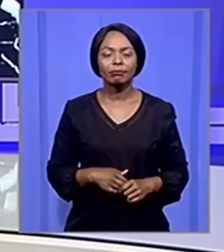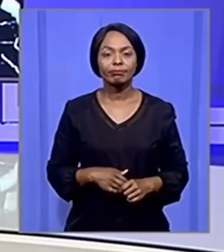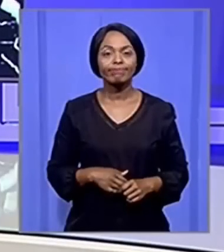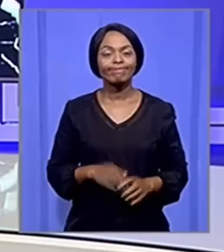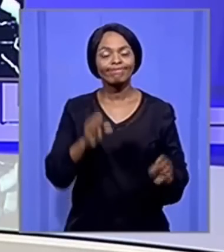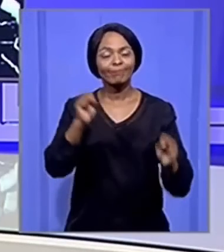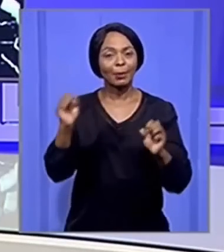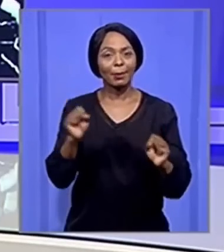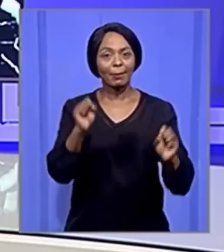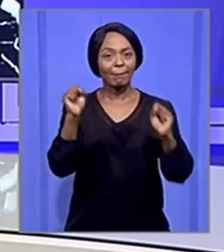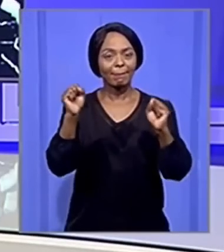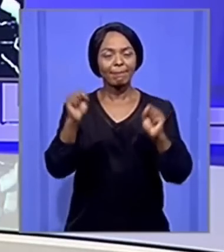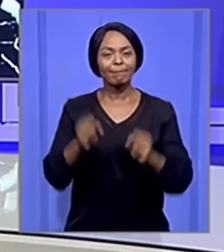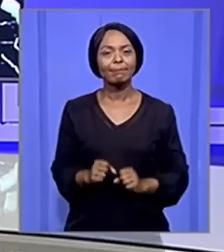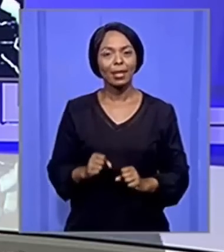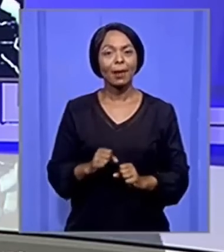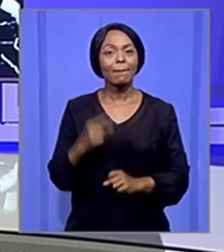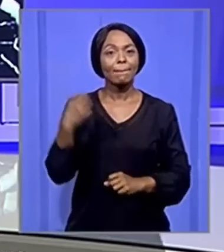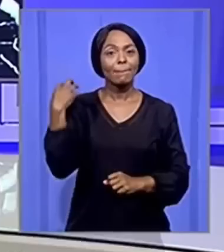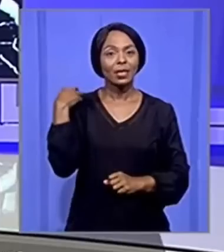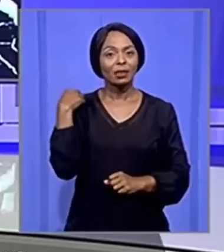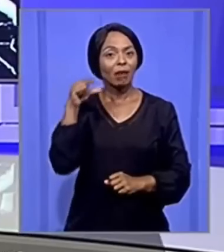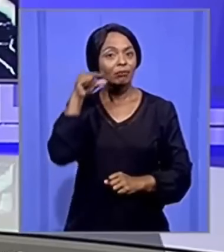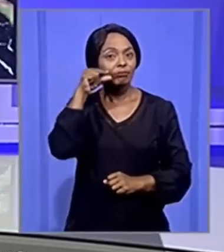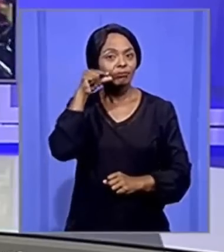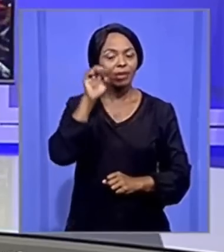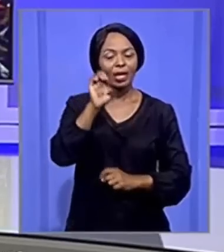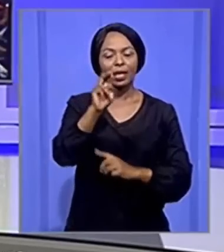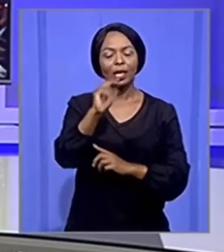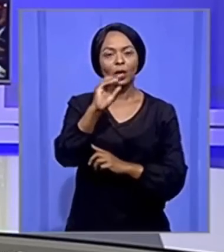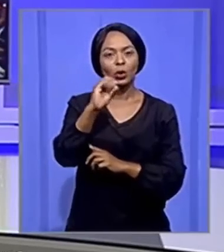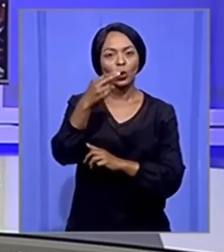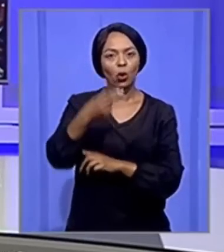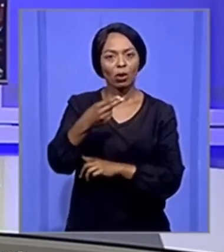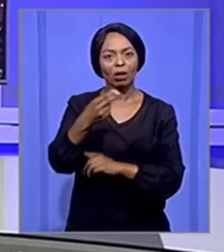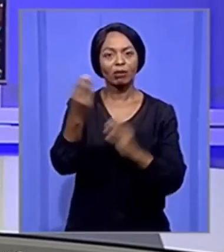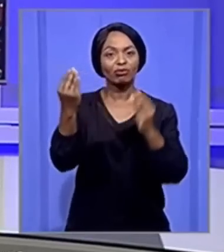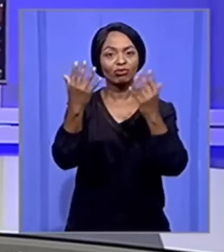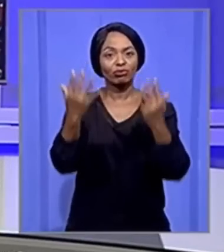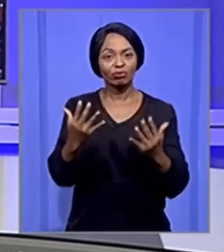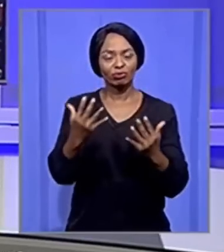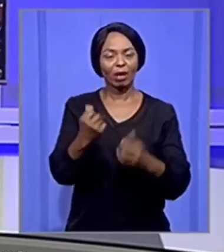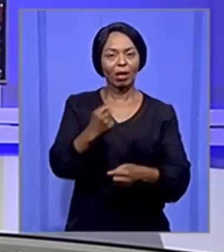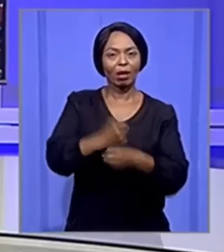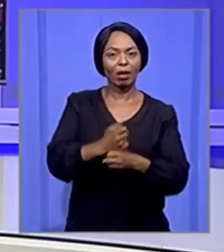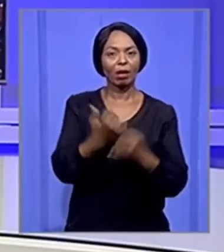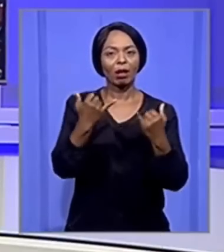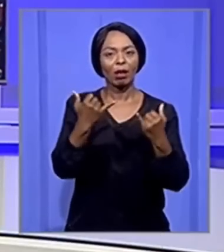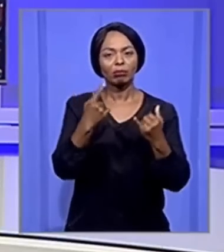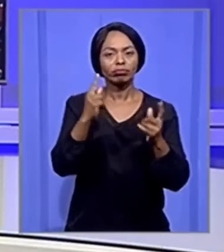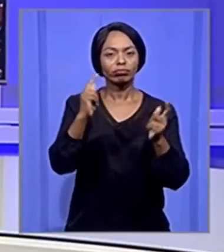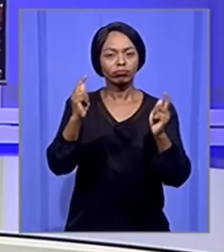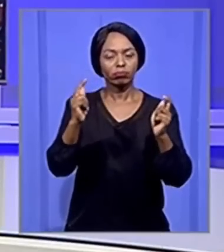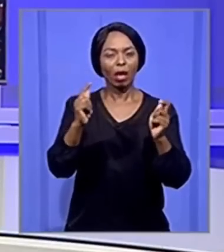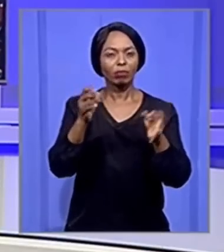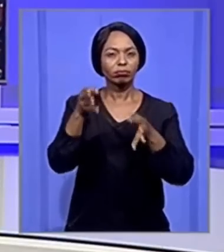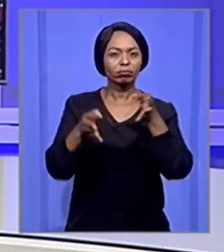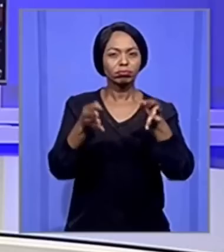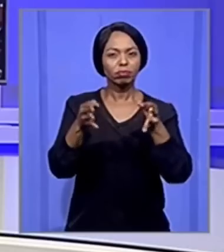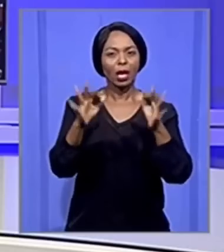Tla re diale. Tona ya matlotlo Ino Godongwana o dirisitse puo ya gagwe ya tekanyetsokabo go gatelela maitlamo a puso a go